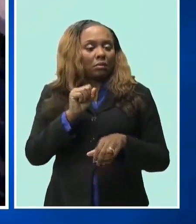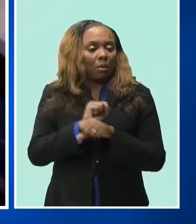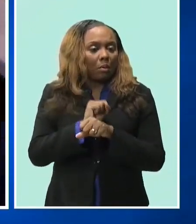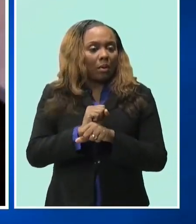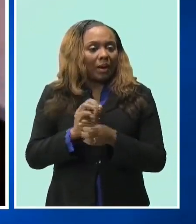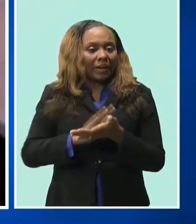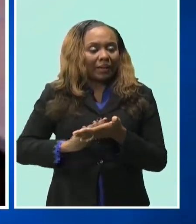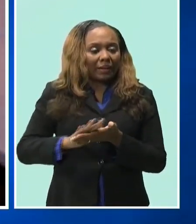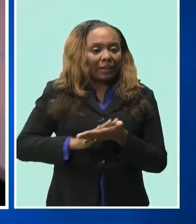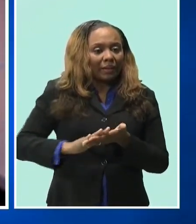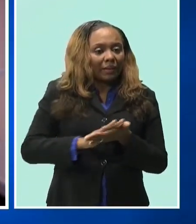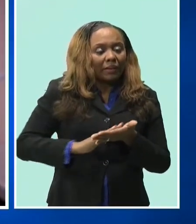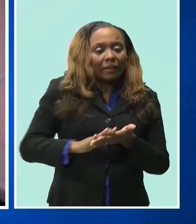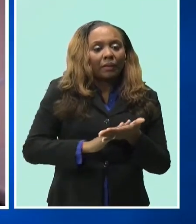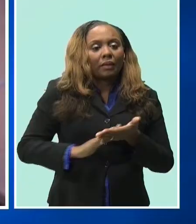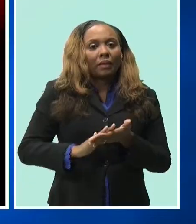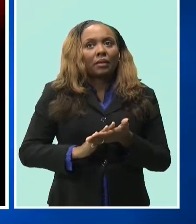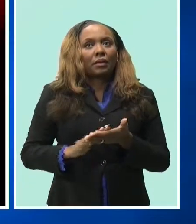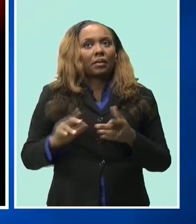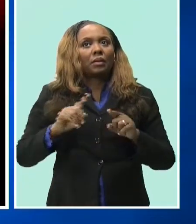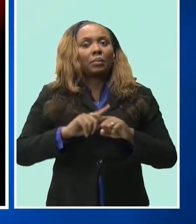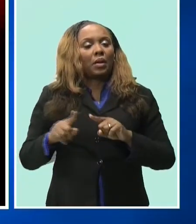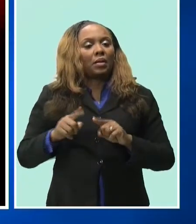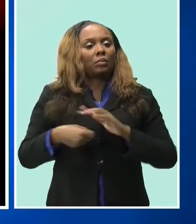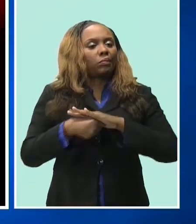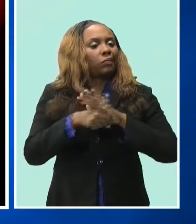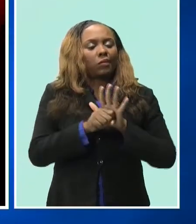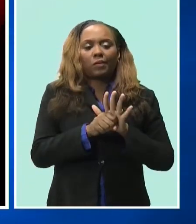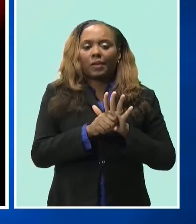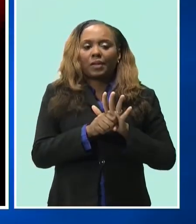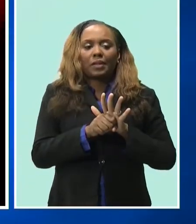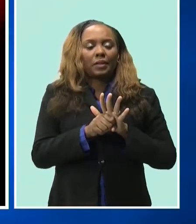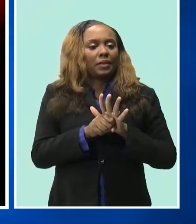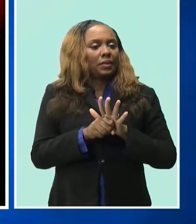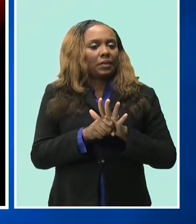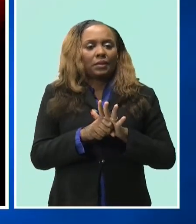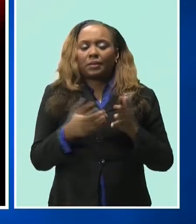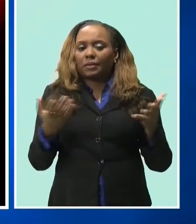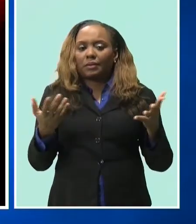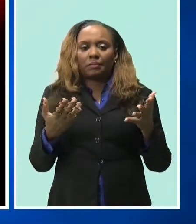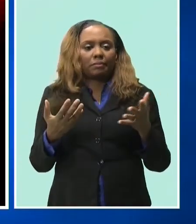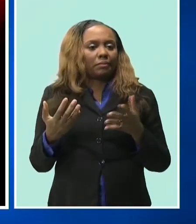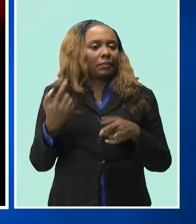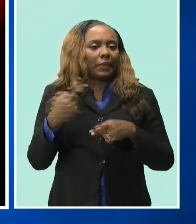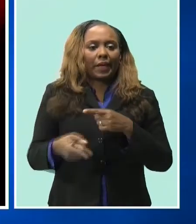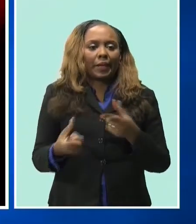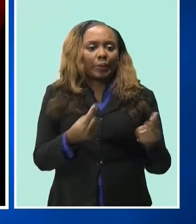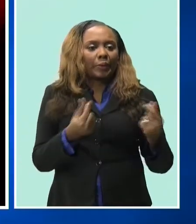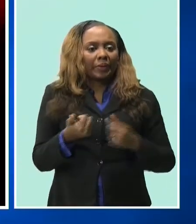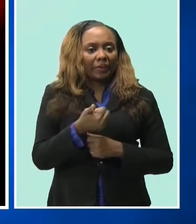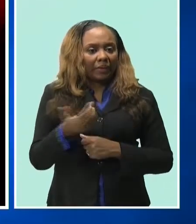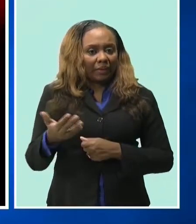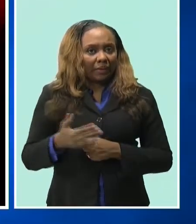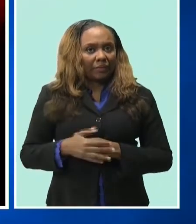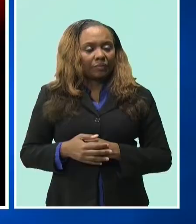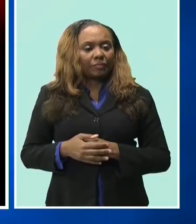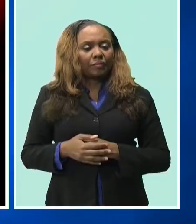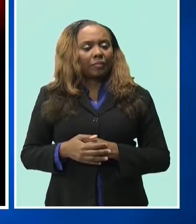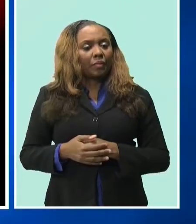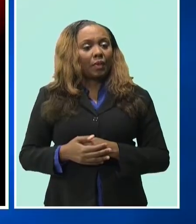virus threat is another massive setback. I don't have any hope. You know, like after Dorian, and then I have this virus going on,